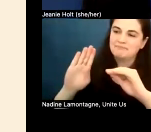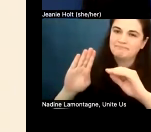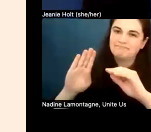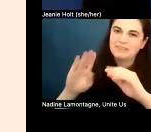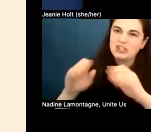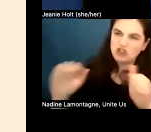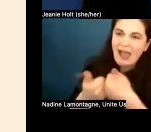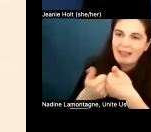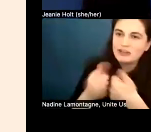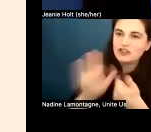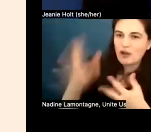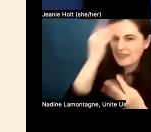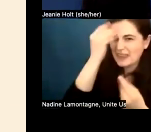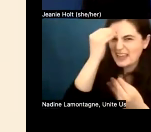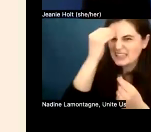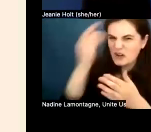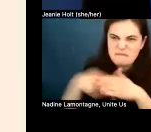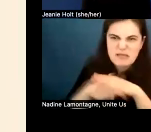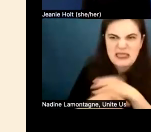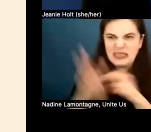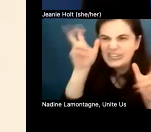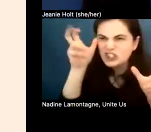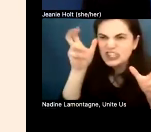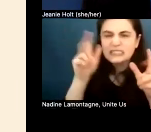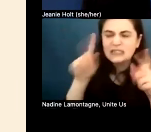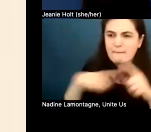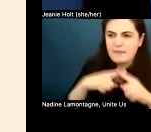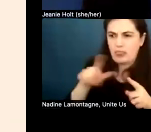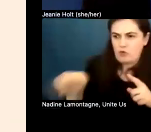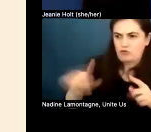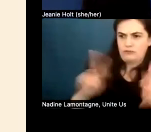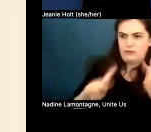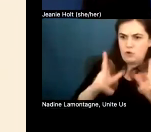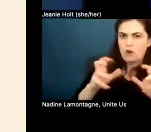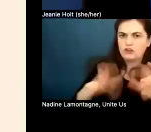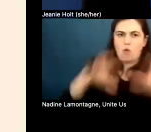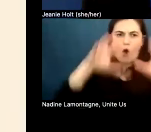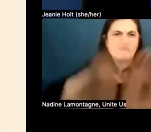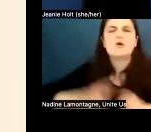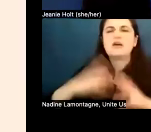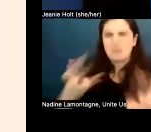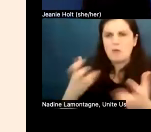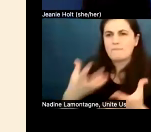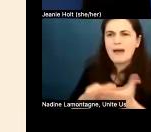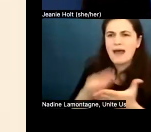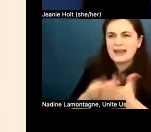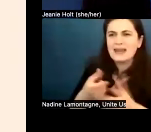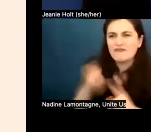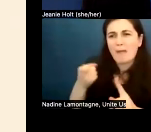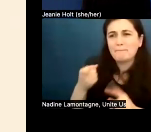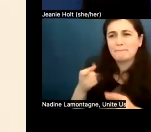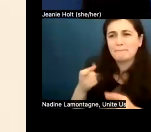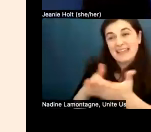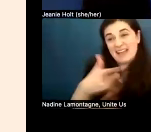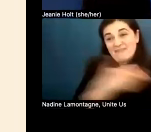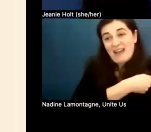very malicious subset of folks that seek to profit from this and then gain advantage from this.